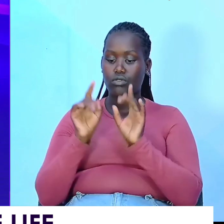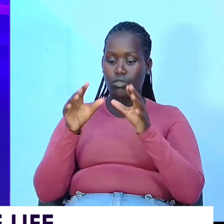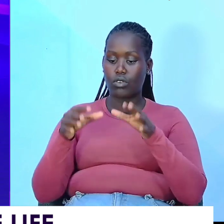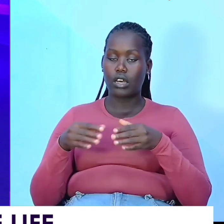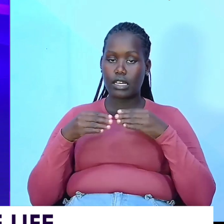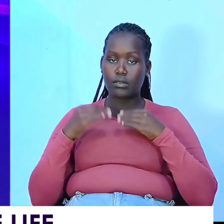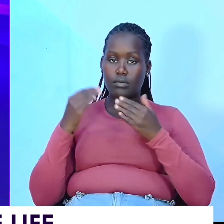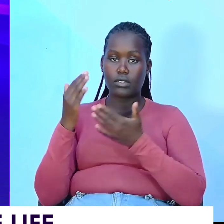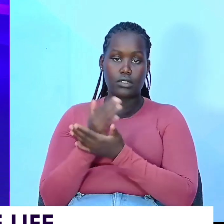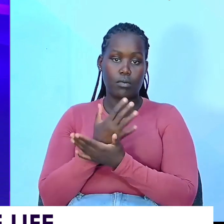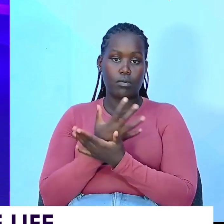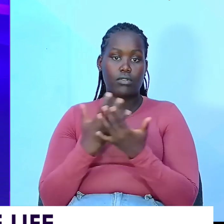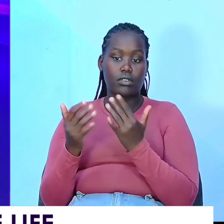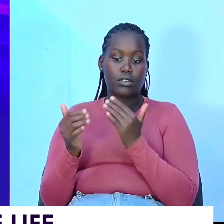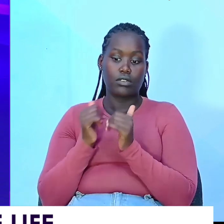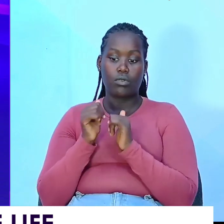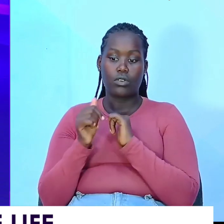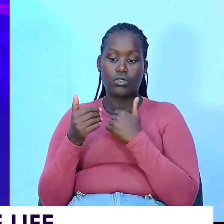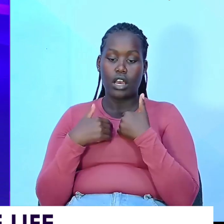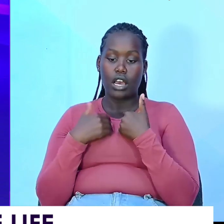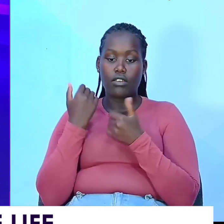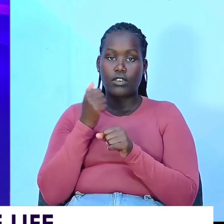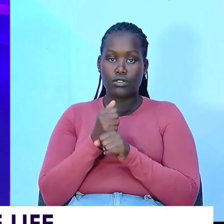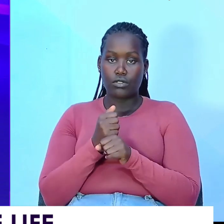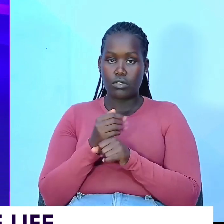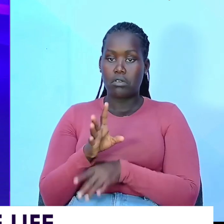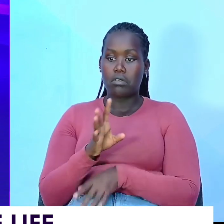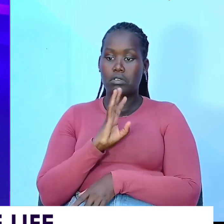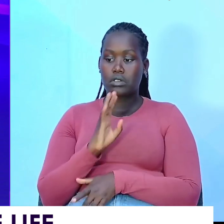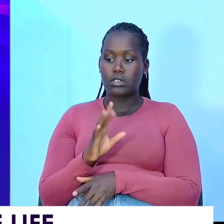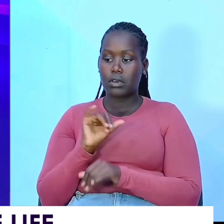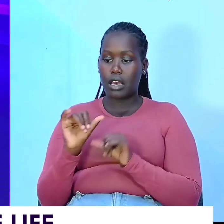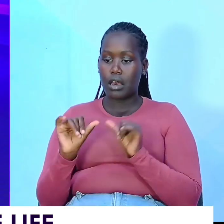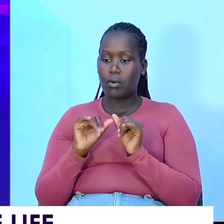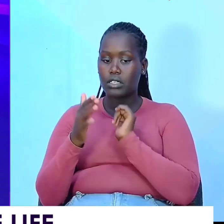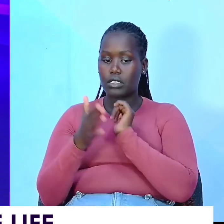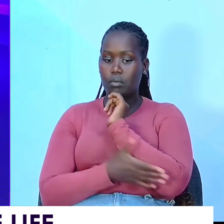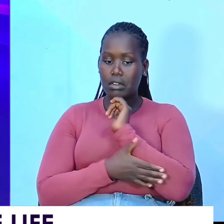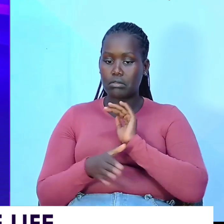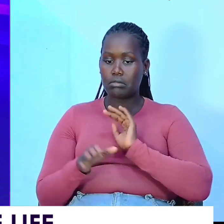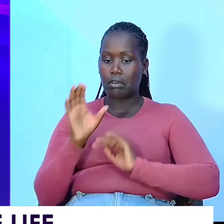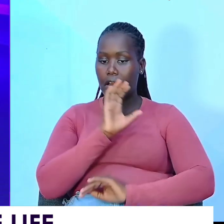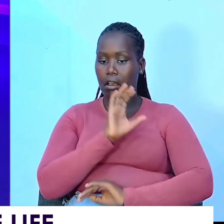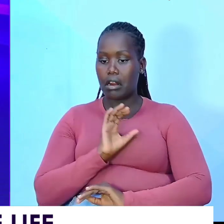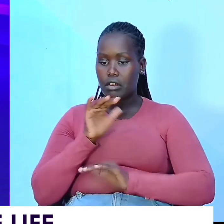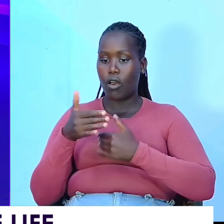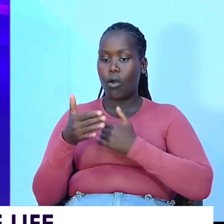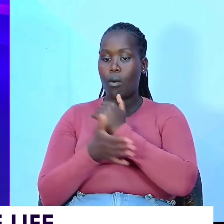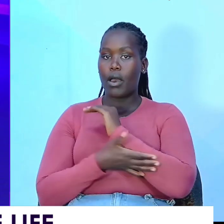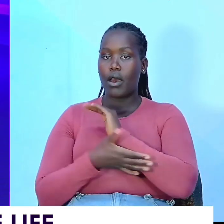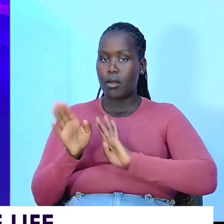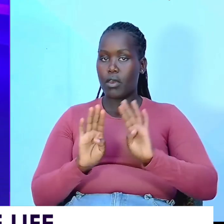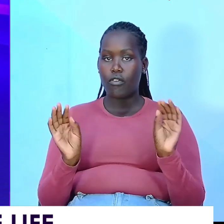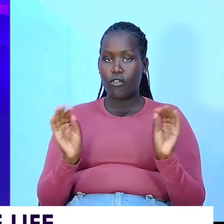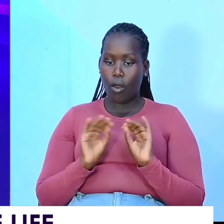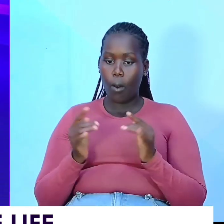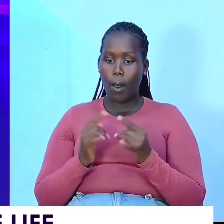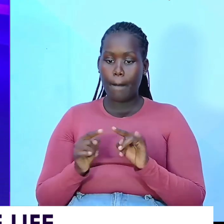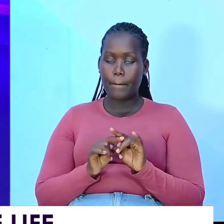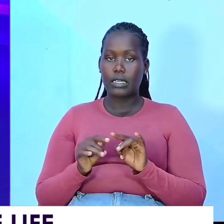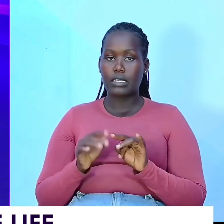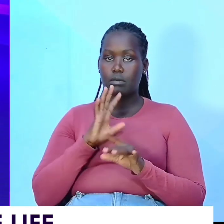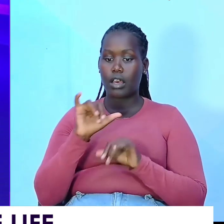some of the things that we have to do. I'm not talking of bad character or bad behavior, but I'm talking about embracing